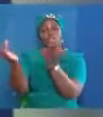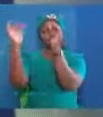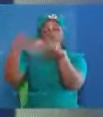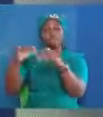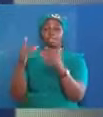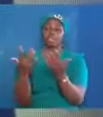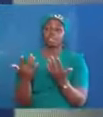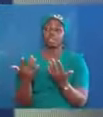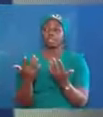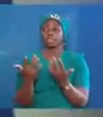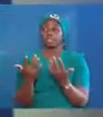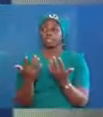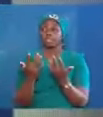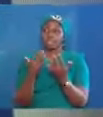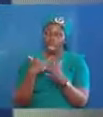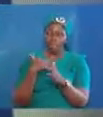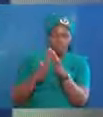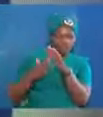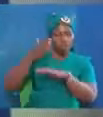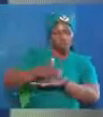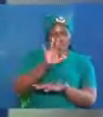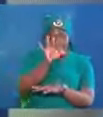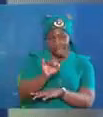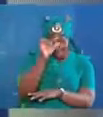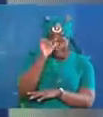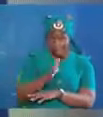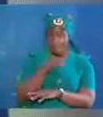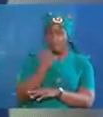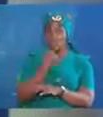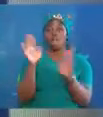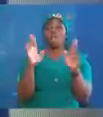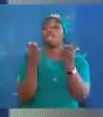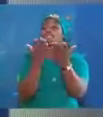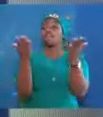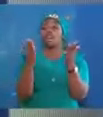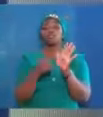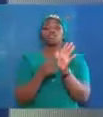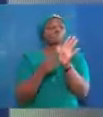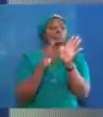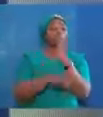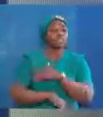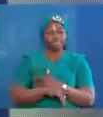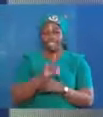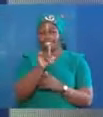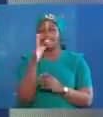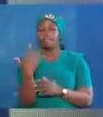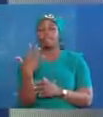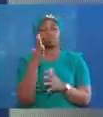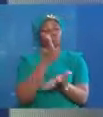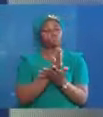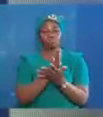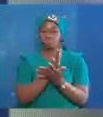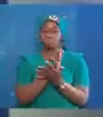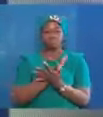we have over 30 governors present here. That's an indication that the document is as good as